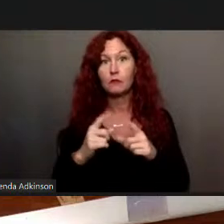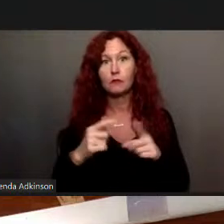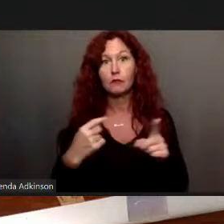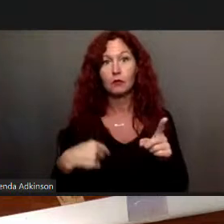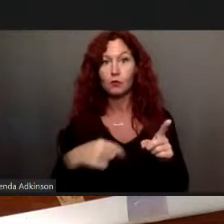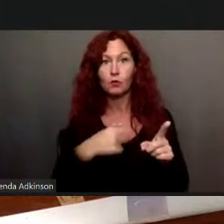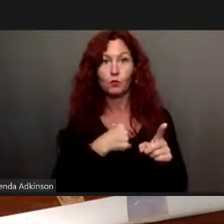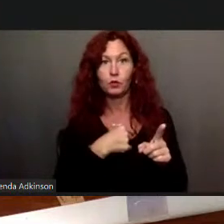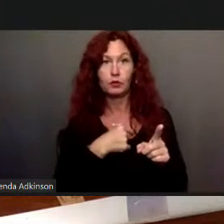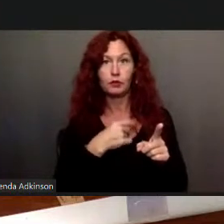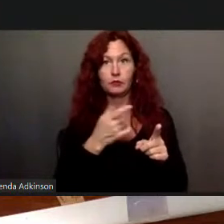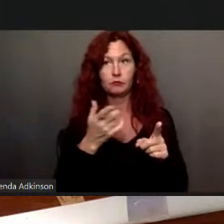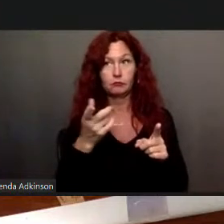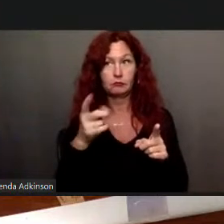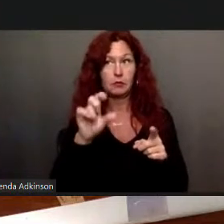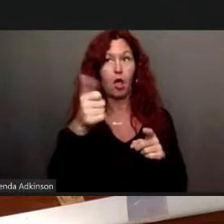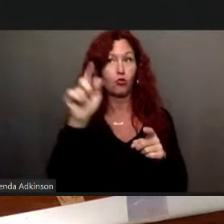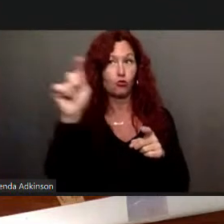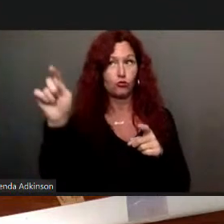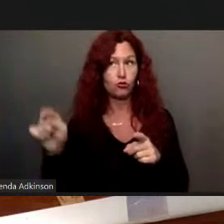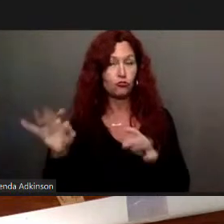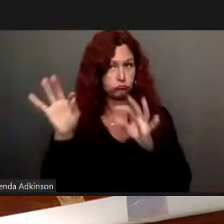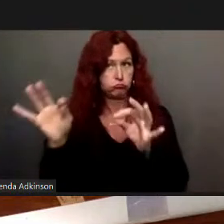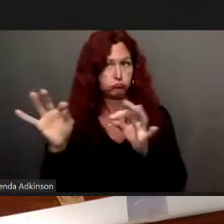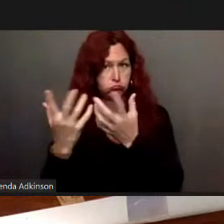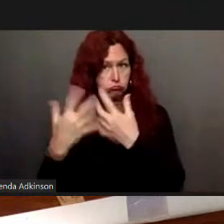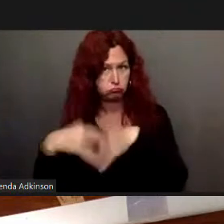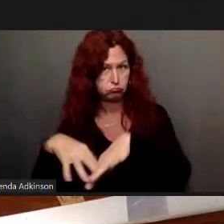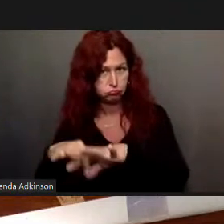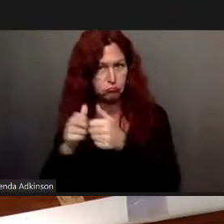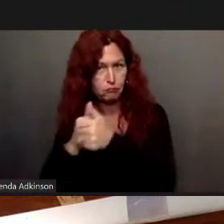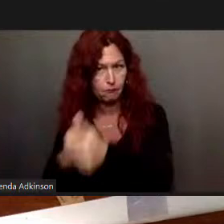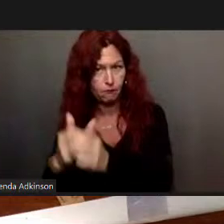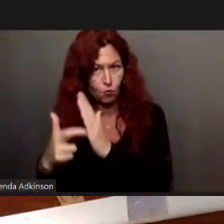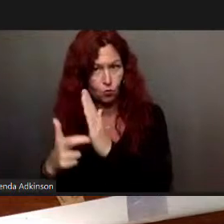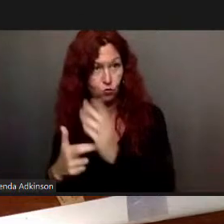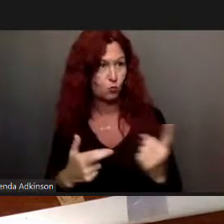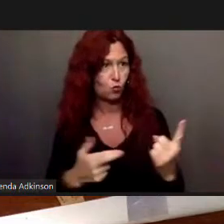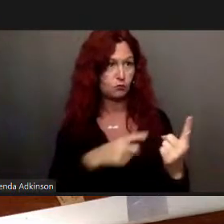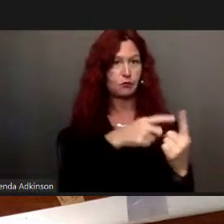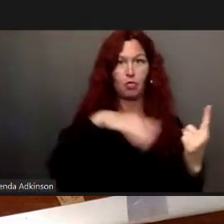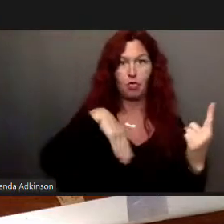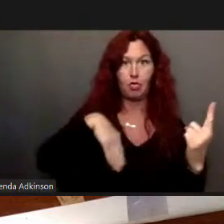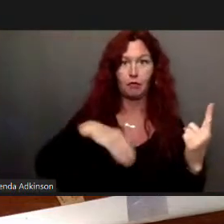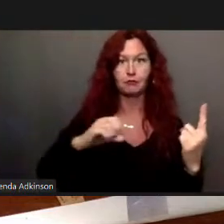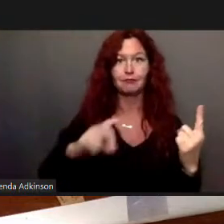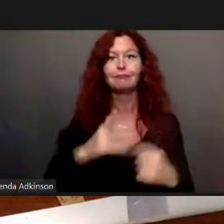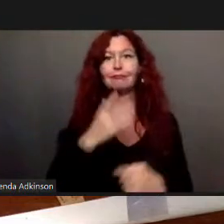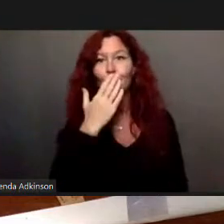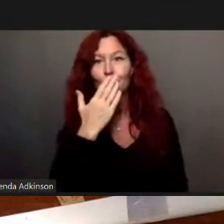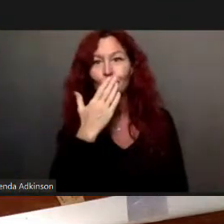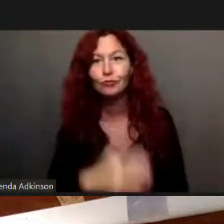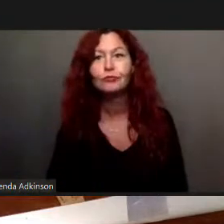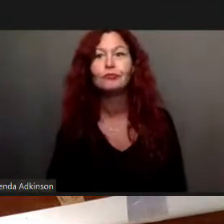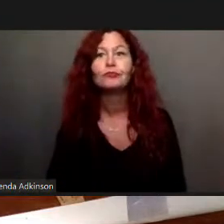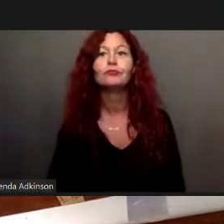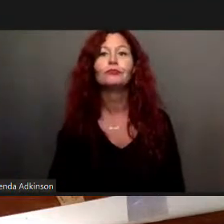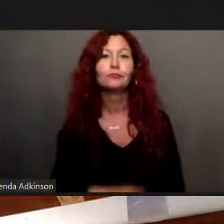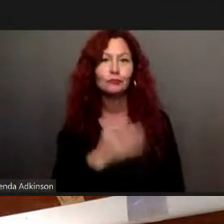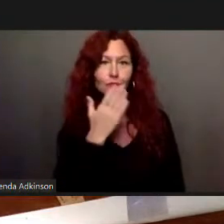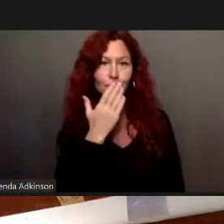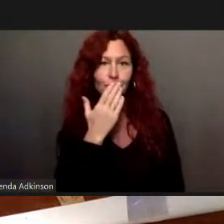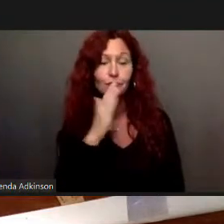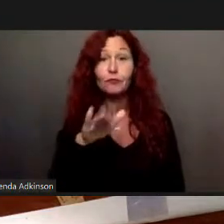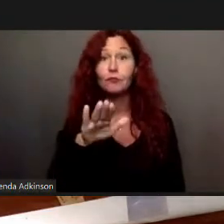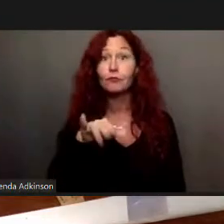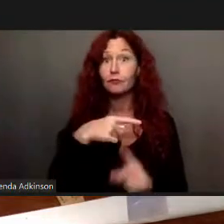point. Thank you. Thank you, Mayor. Thank you. And I can also add that we actually put